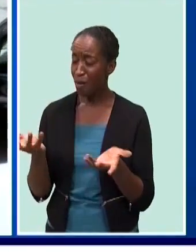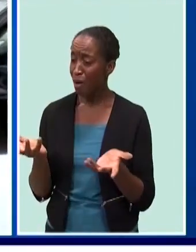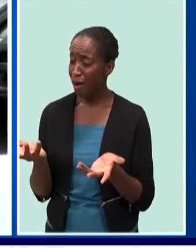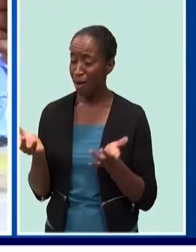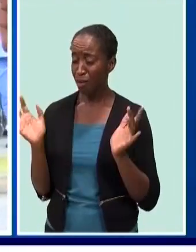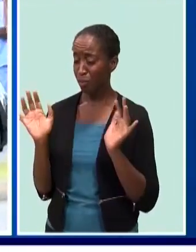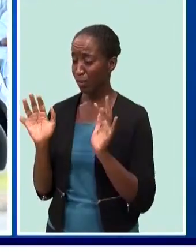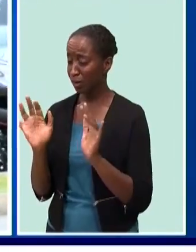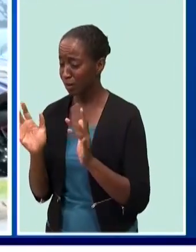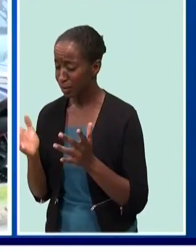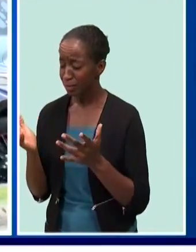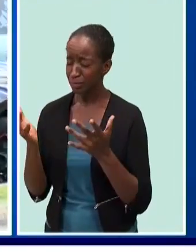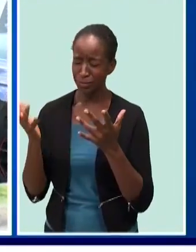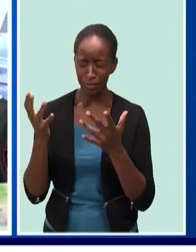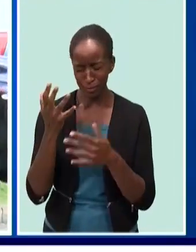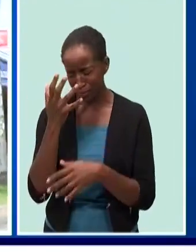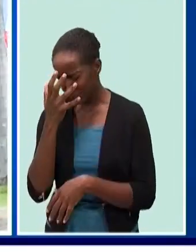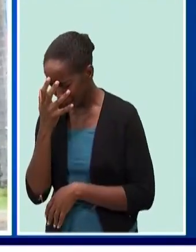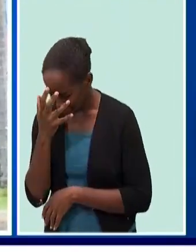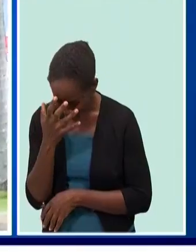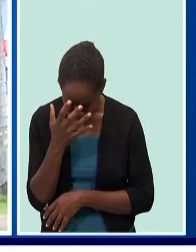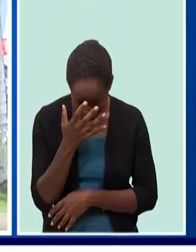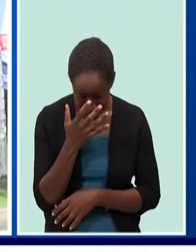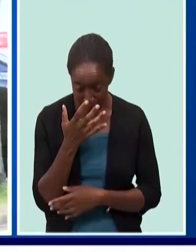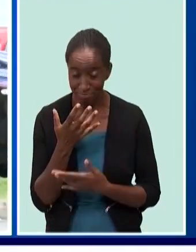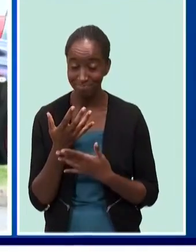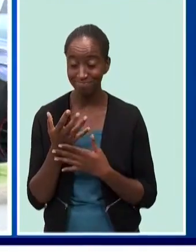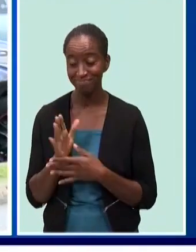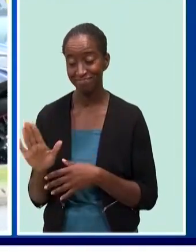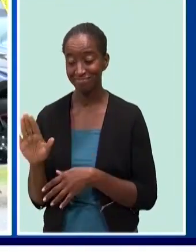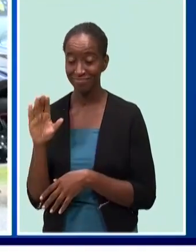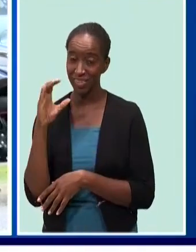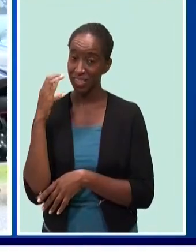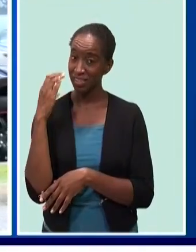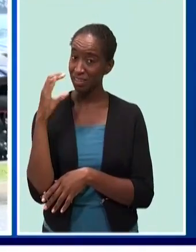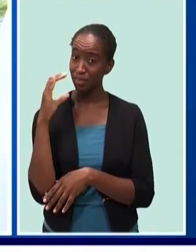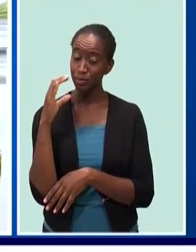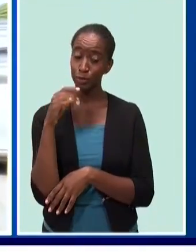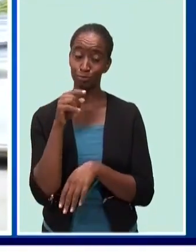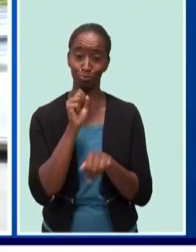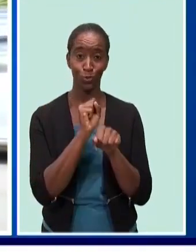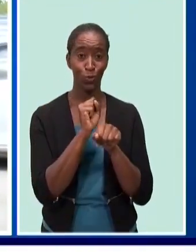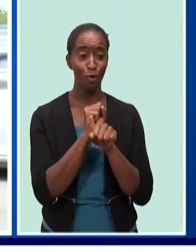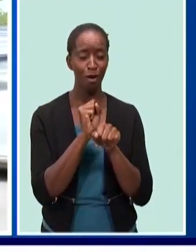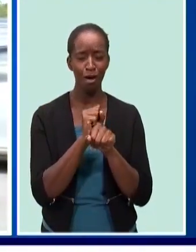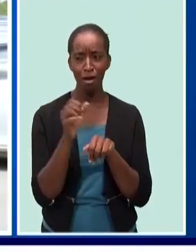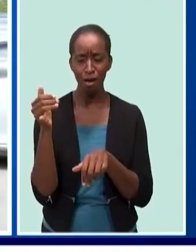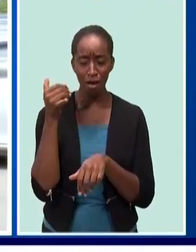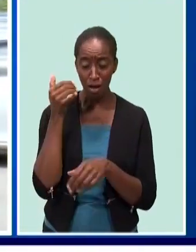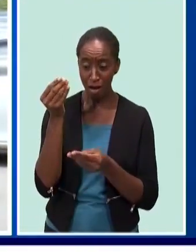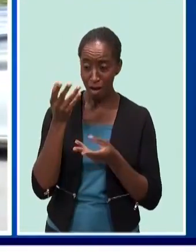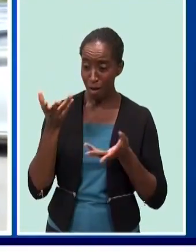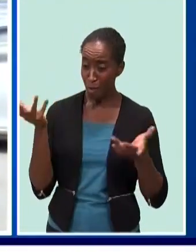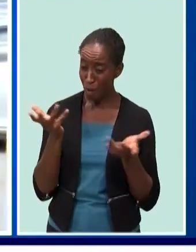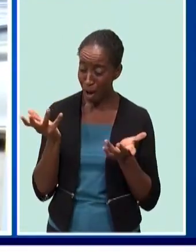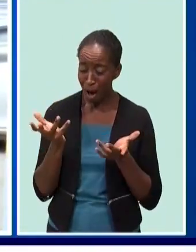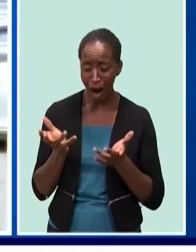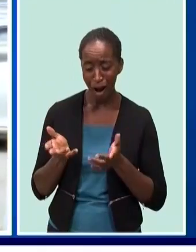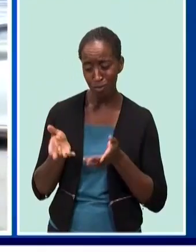down. Trotman's cousin, Fiona Pilgrim, said she rushed to the scene from work. Before his mom died, his mom told me